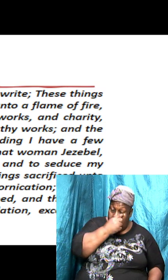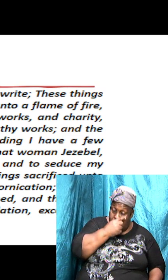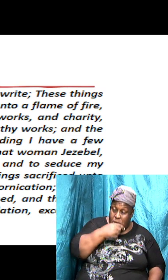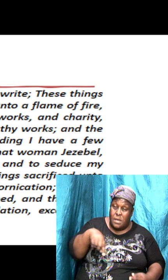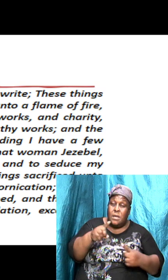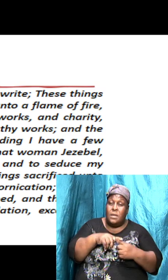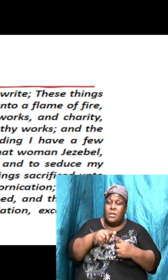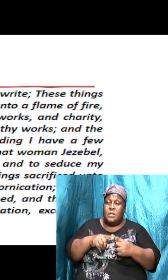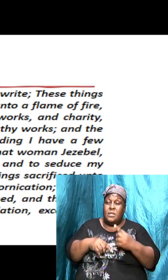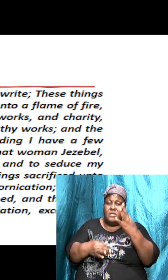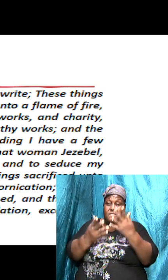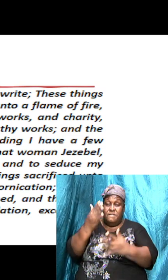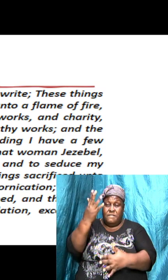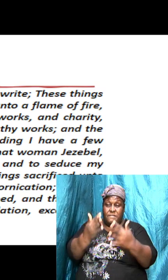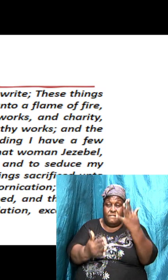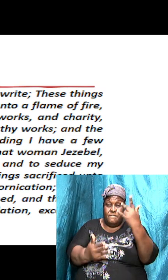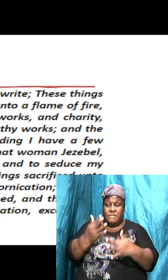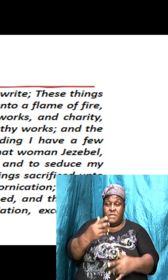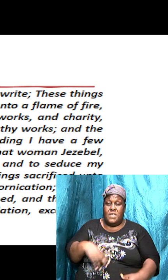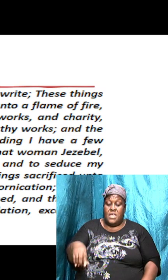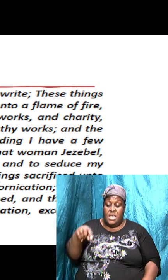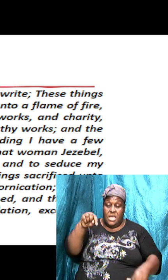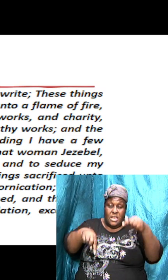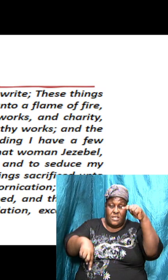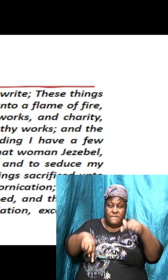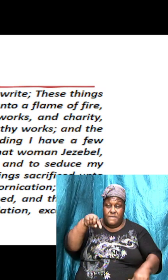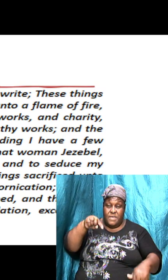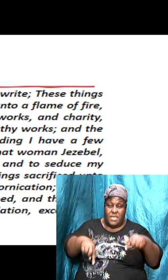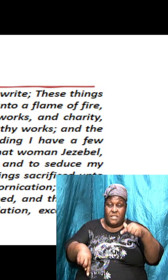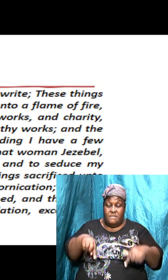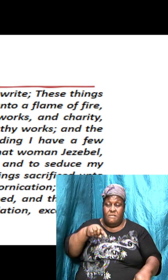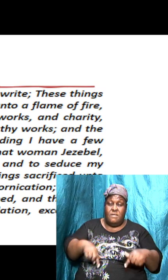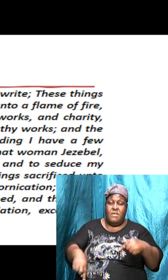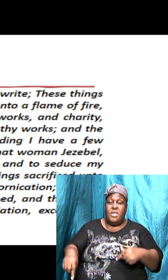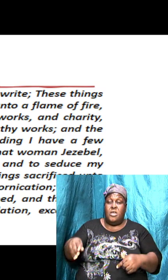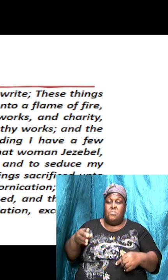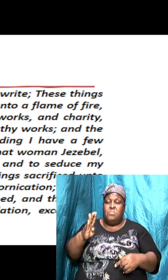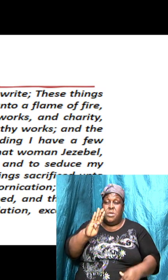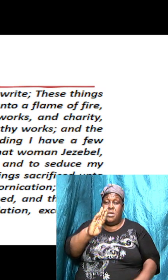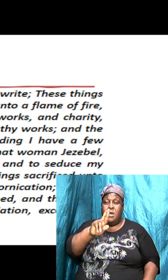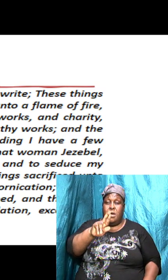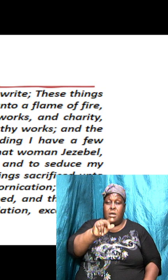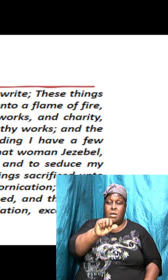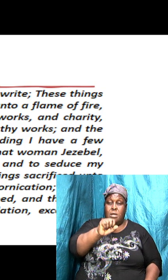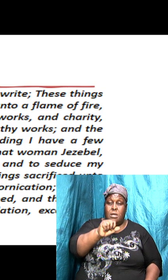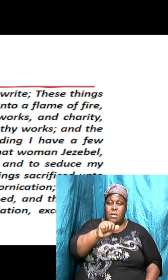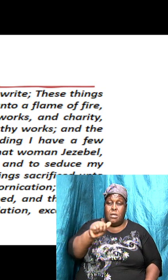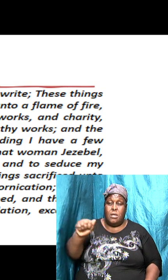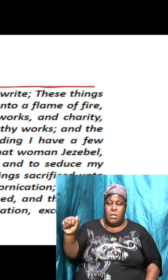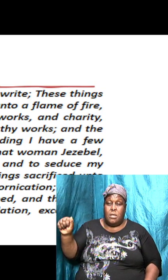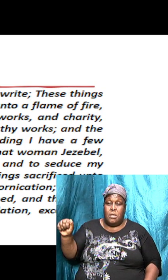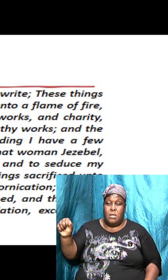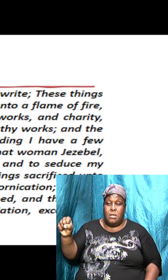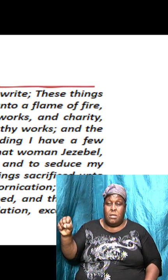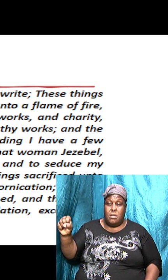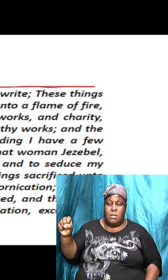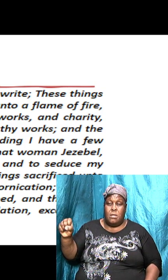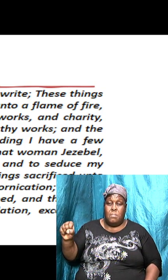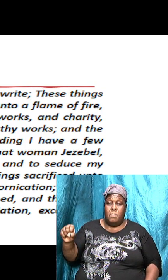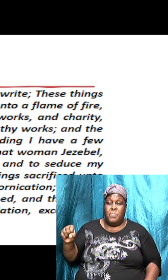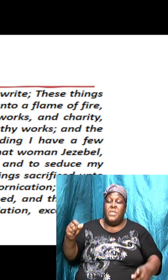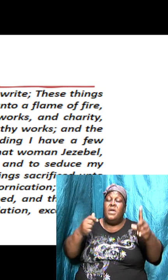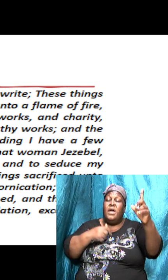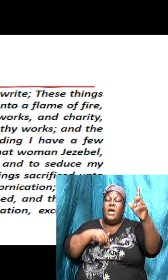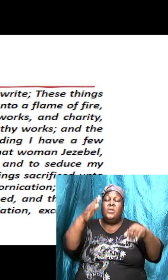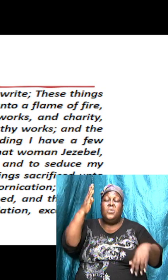a flame of fire, and his feet are like fine brass. I know, here it is, Jesus is